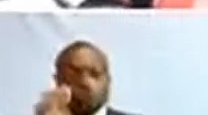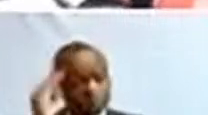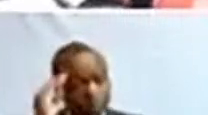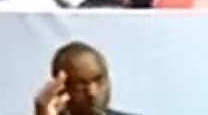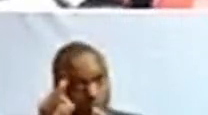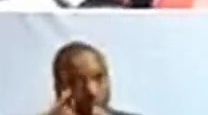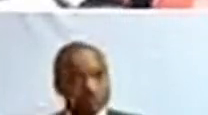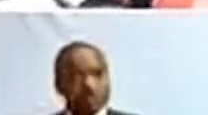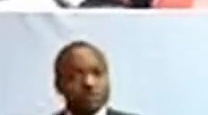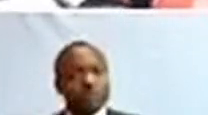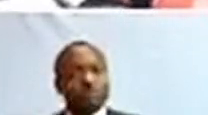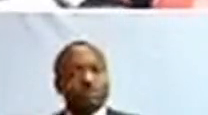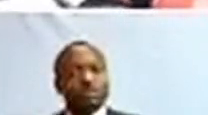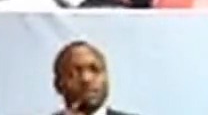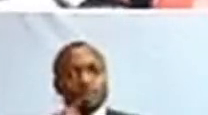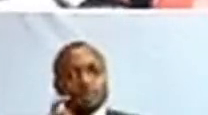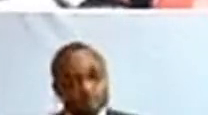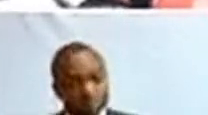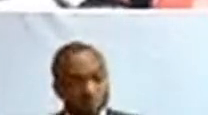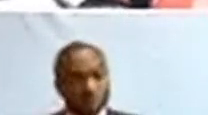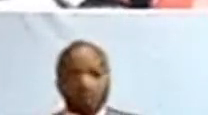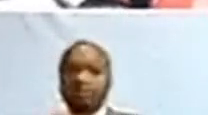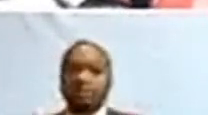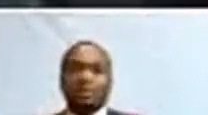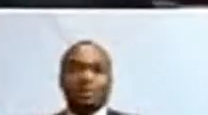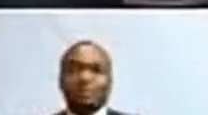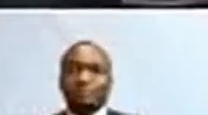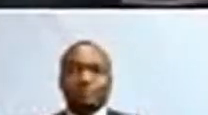we should now proceed at this stage.